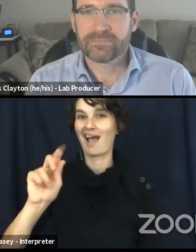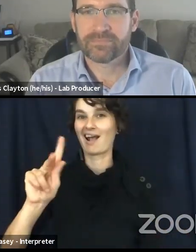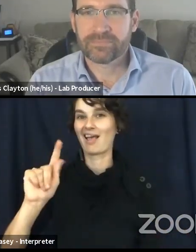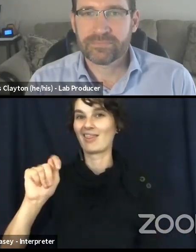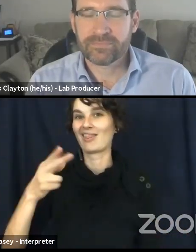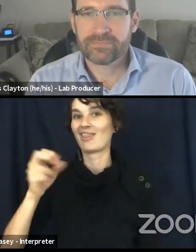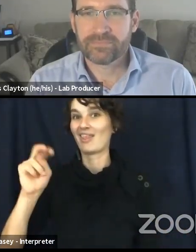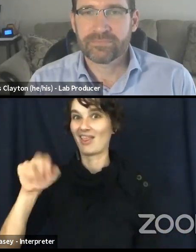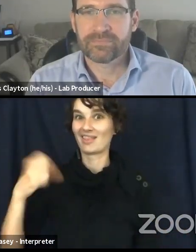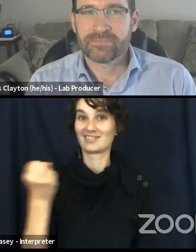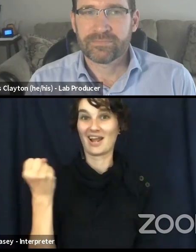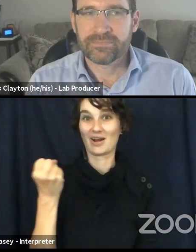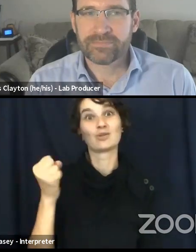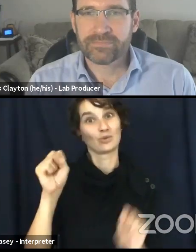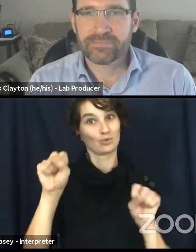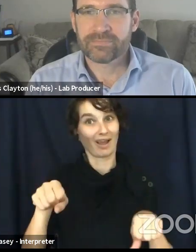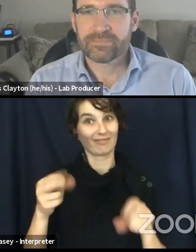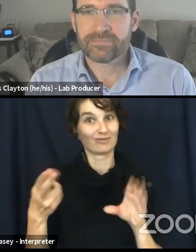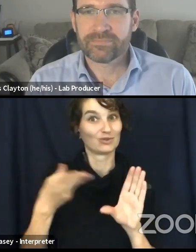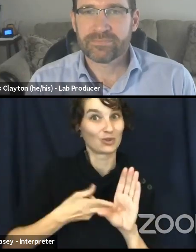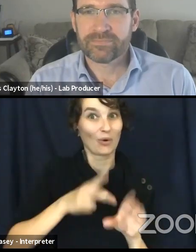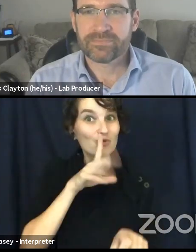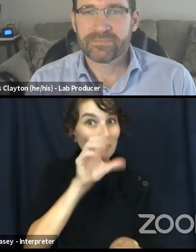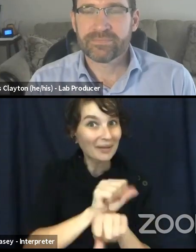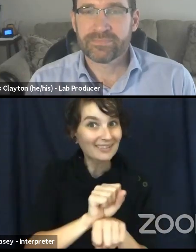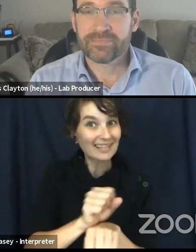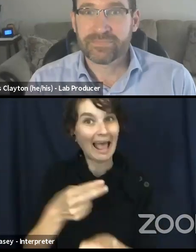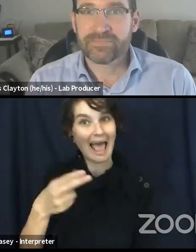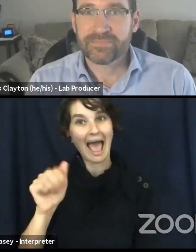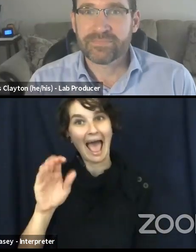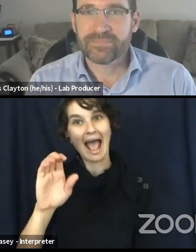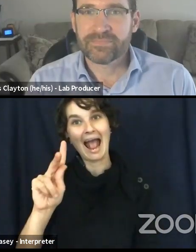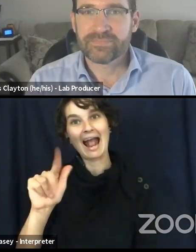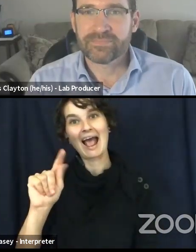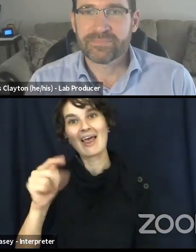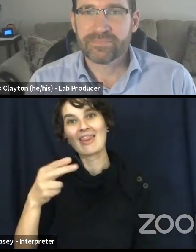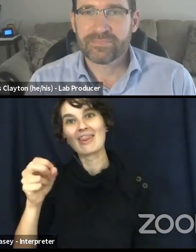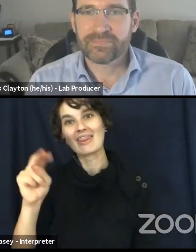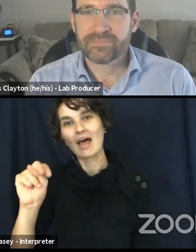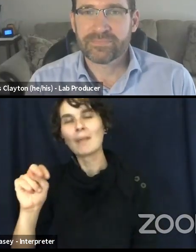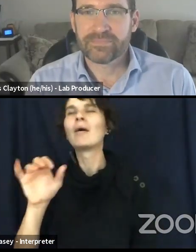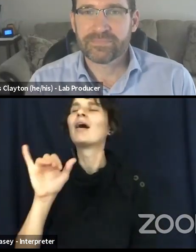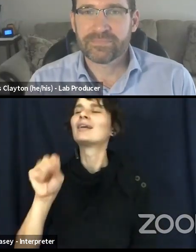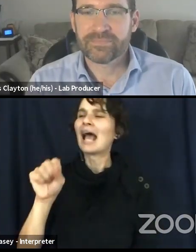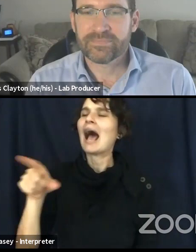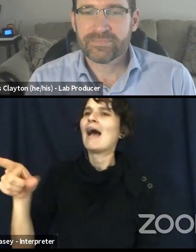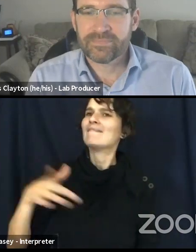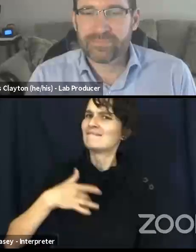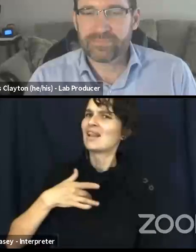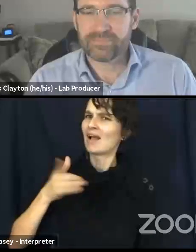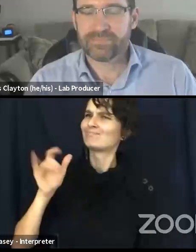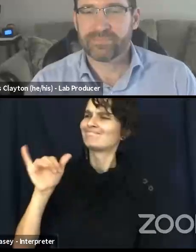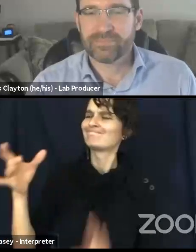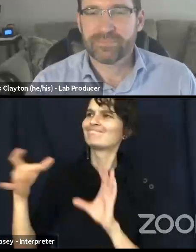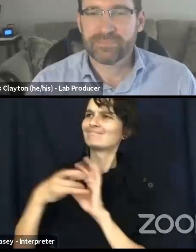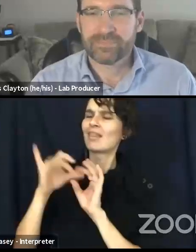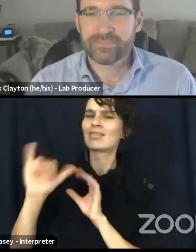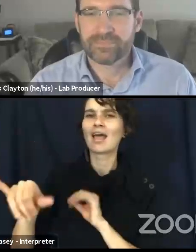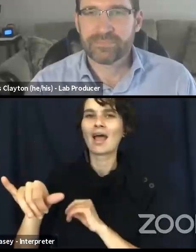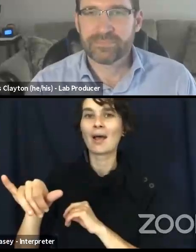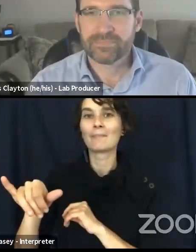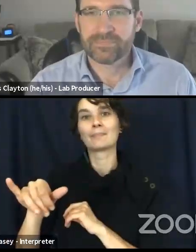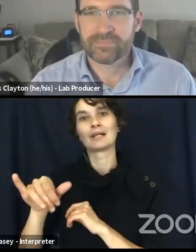be a part of an actual hackathon experience. But yeah, that really resonated with us because, you know, a way of thinking about our current moment is